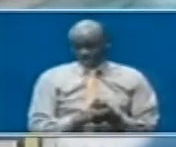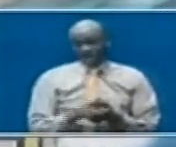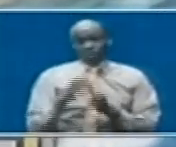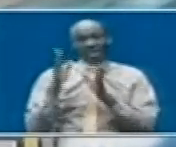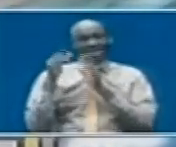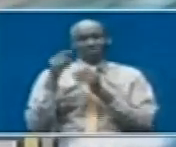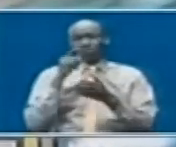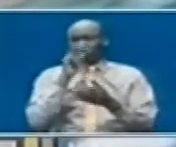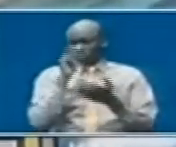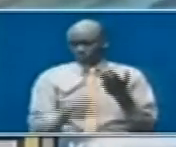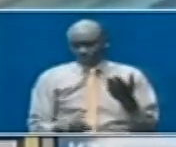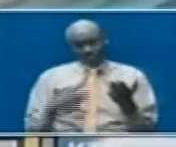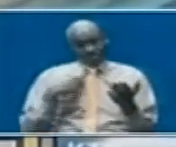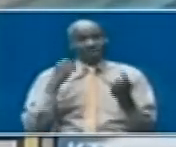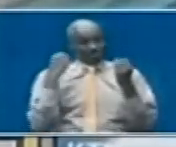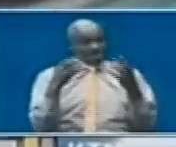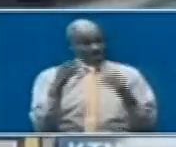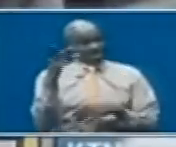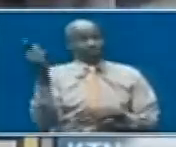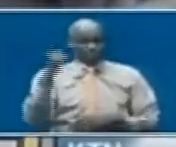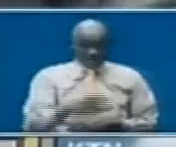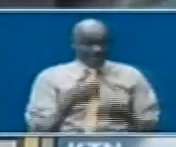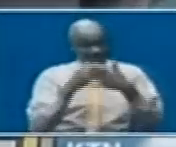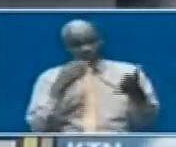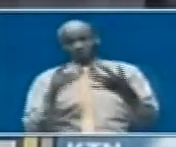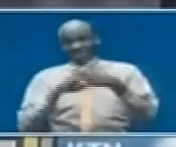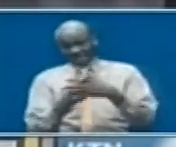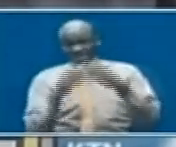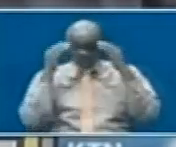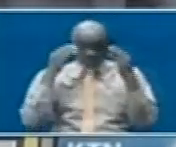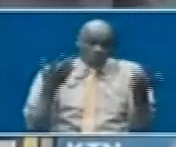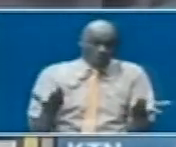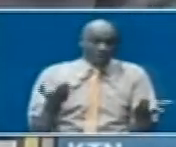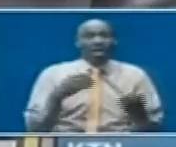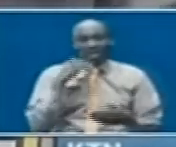expect to see quite a couple of them before the proceedings and after.